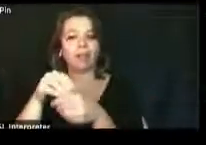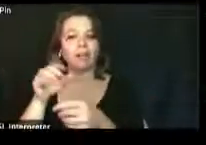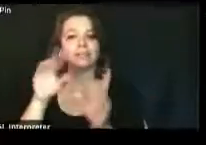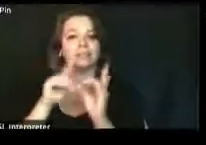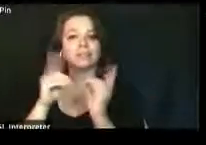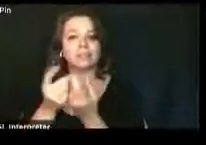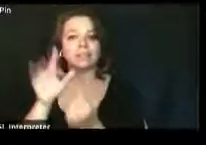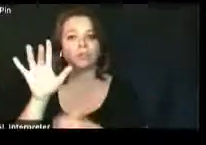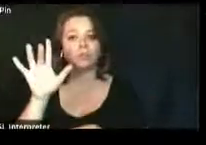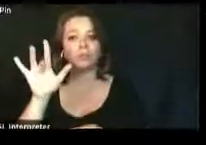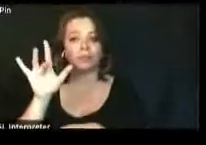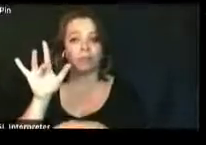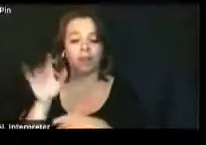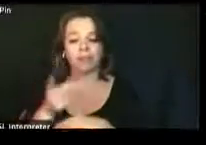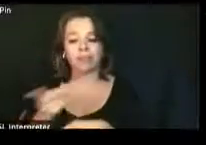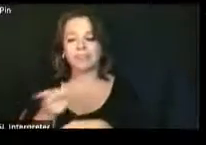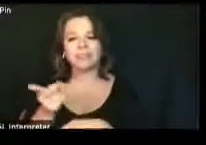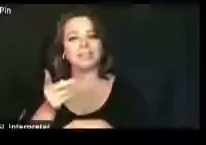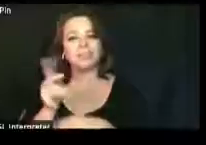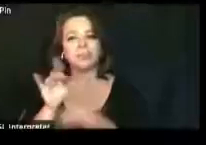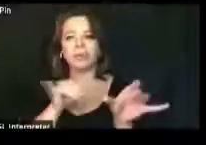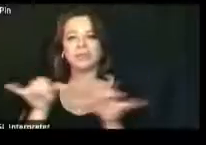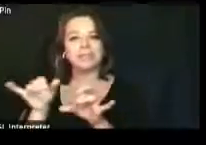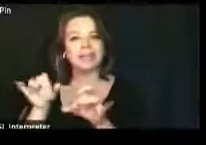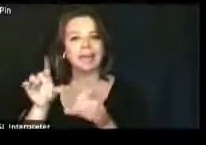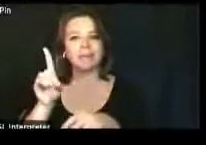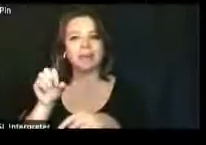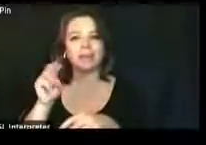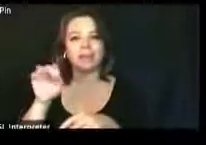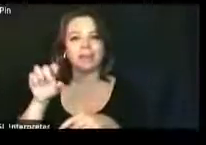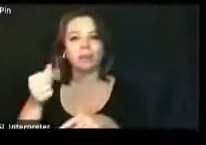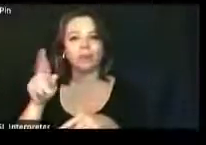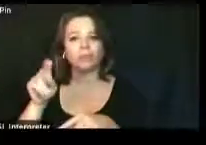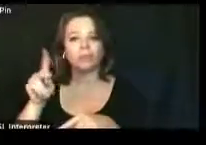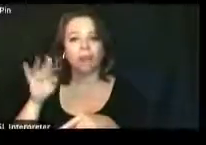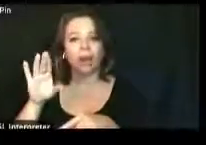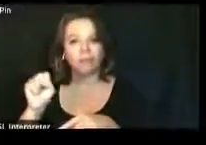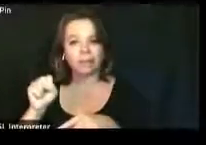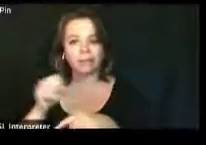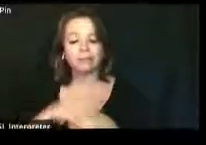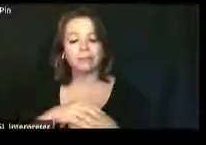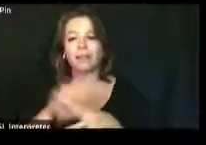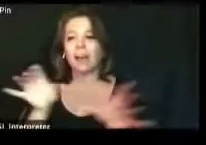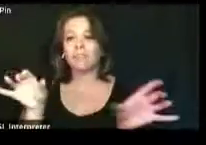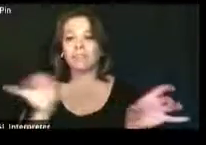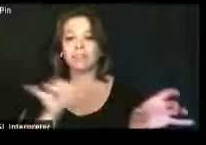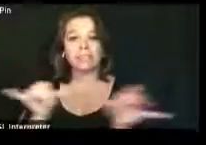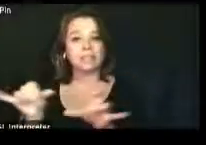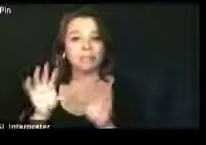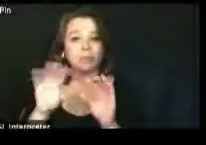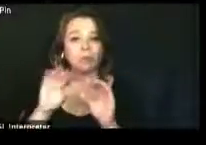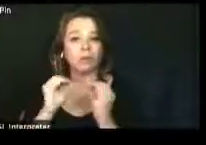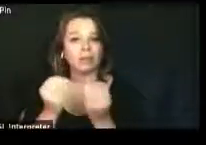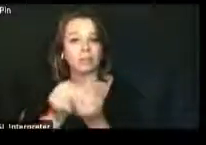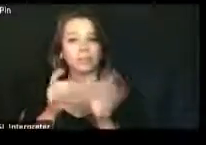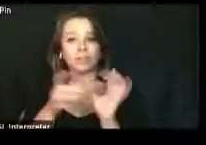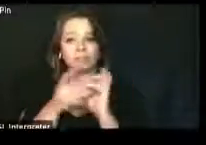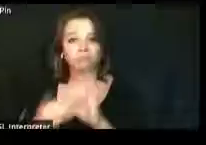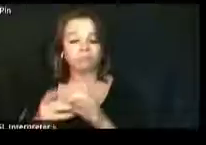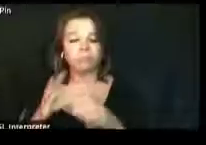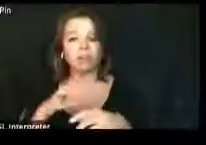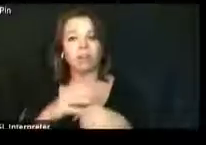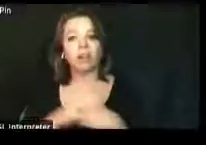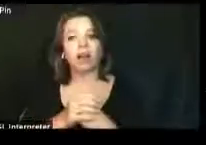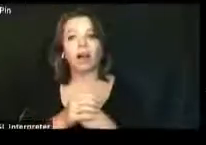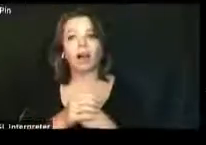Simi Valley and Moore Park are similar in demographics. They have similar organizations that are joint. Simi Valley and Moore Park